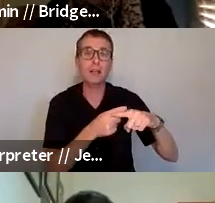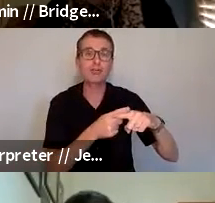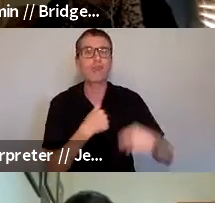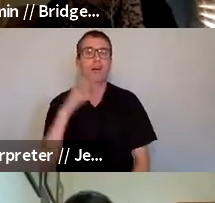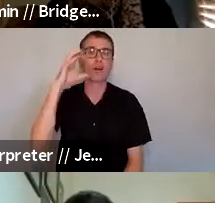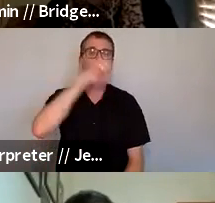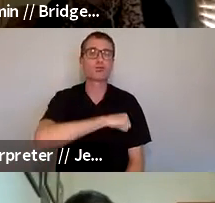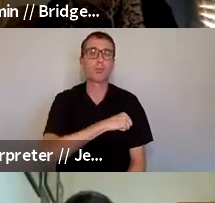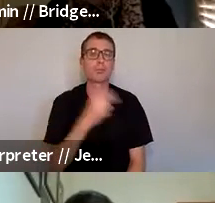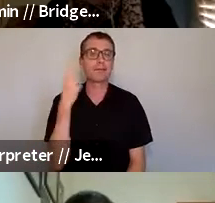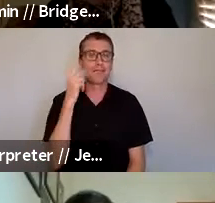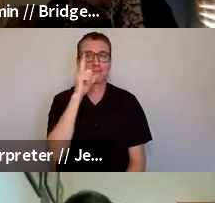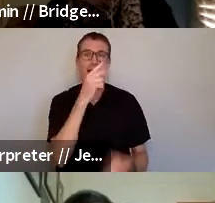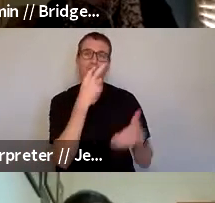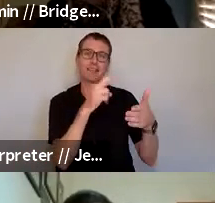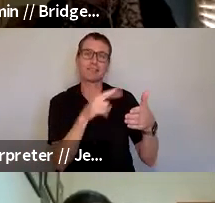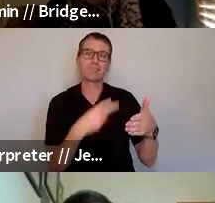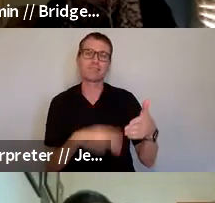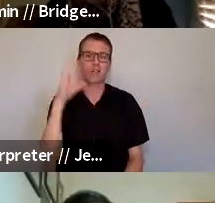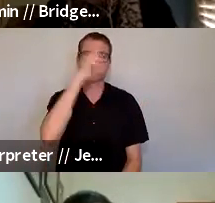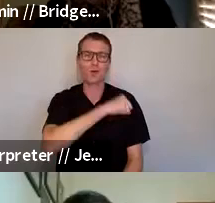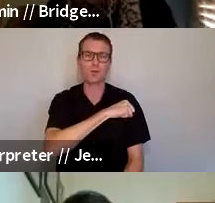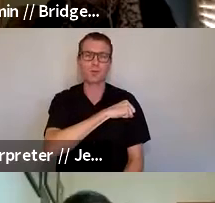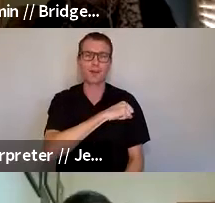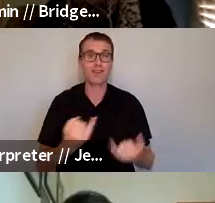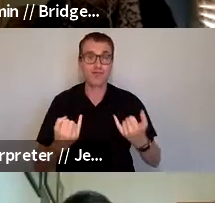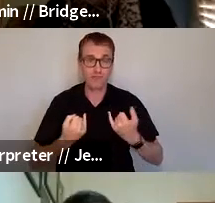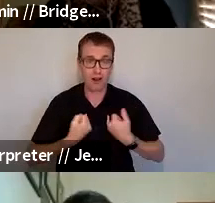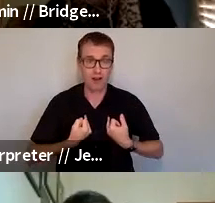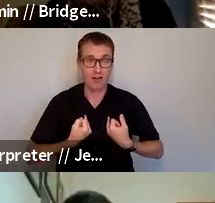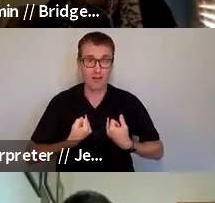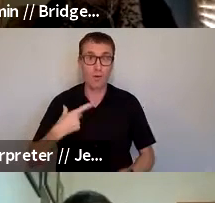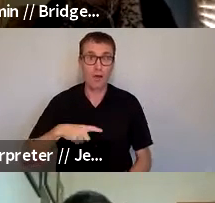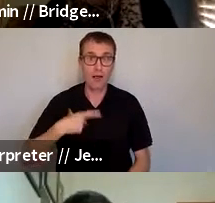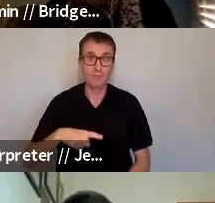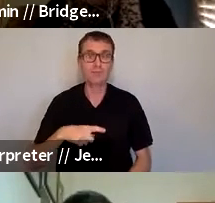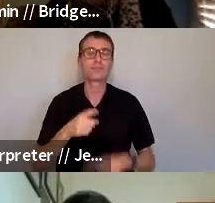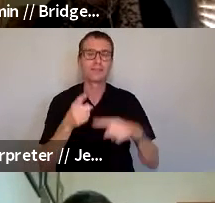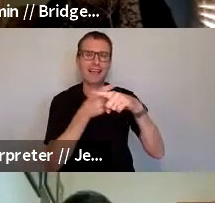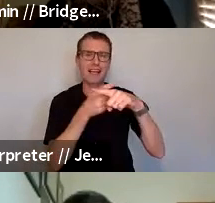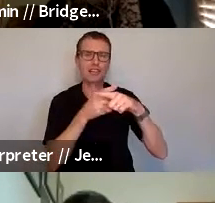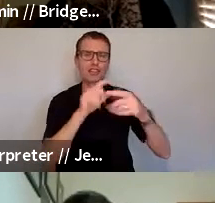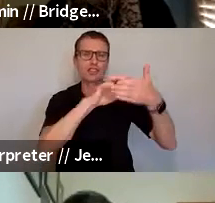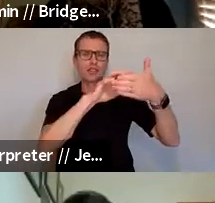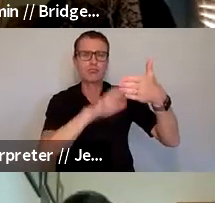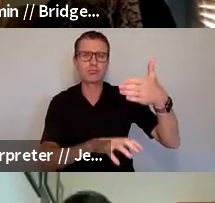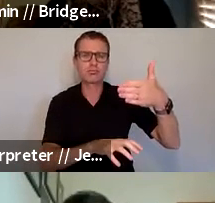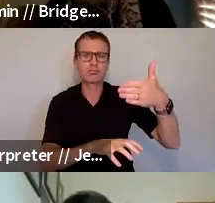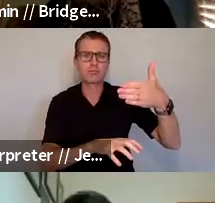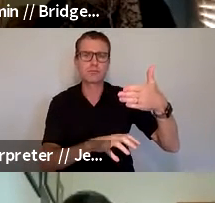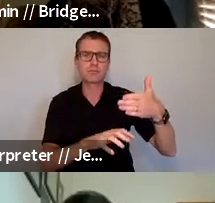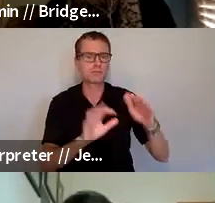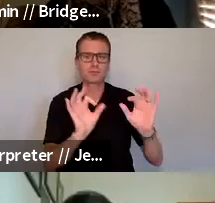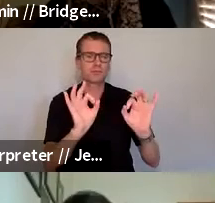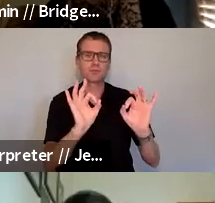the hearing that is the disability, but that's actually not correct, because the written language word is not